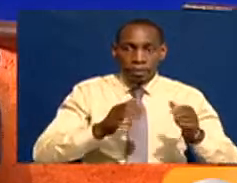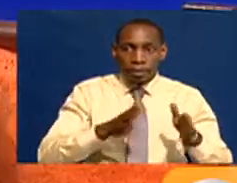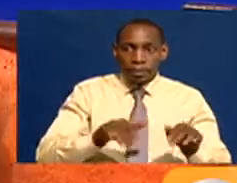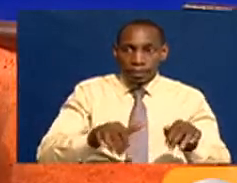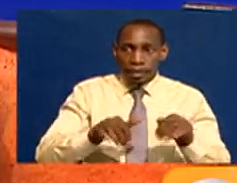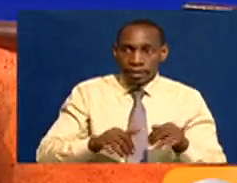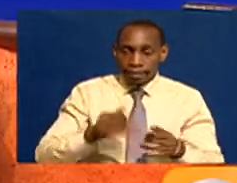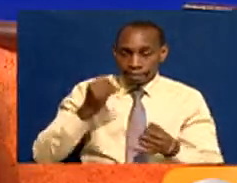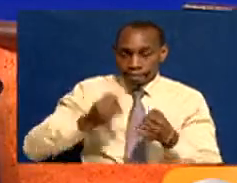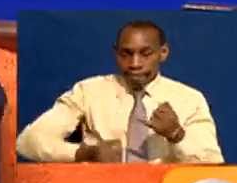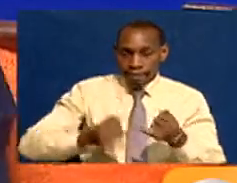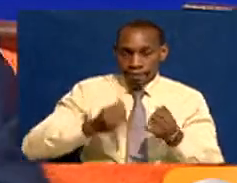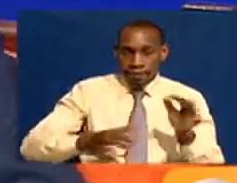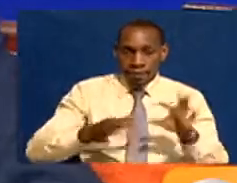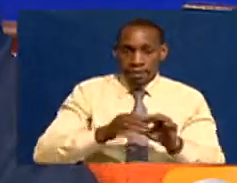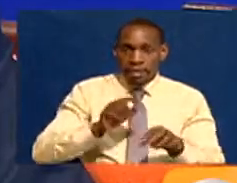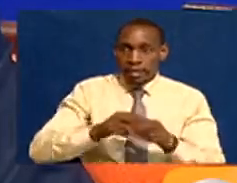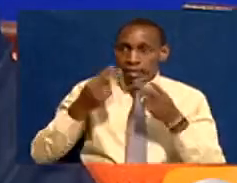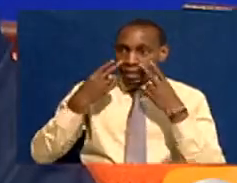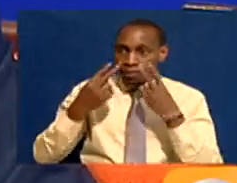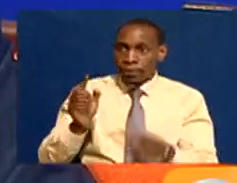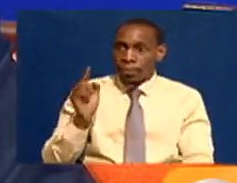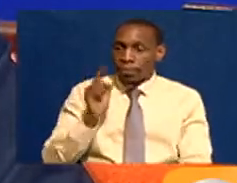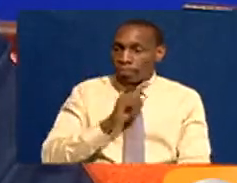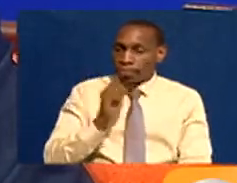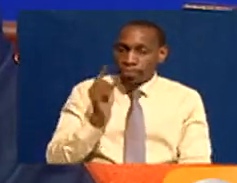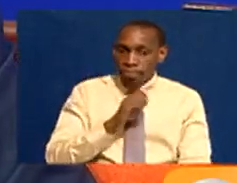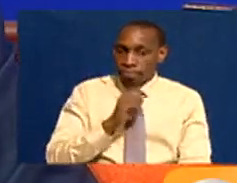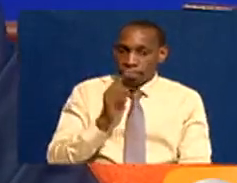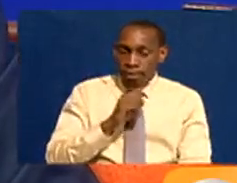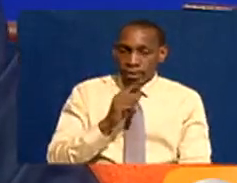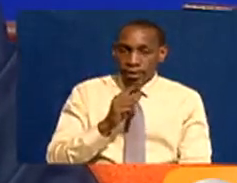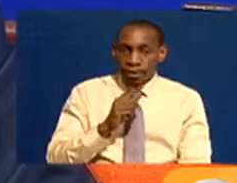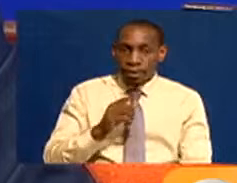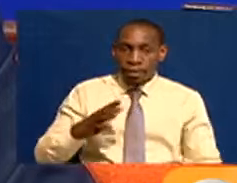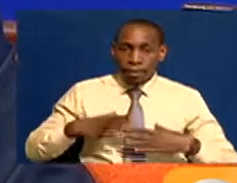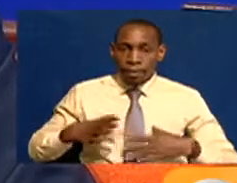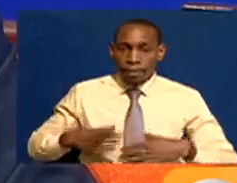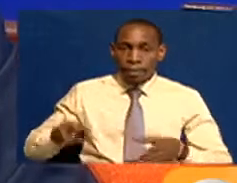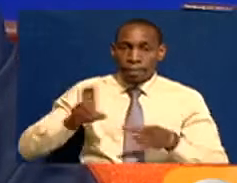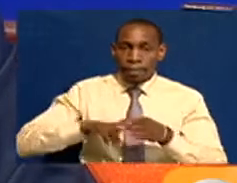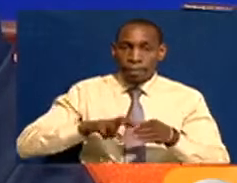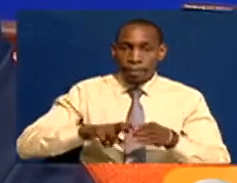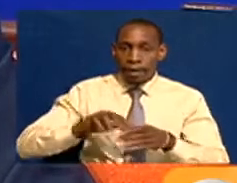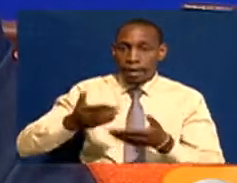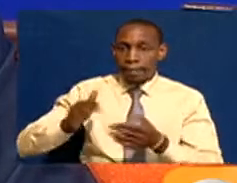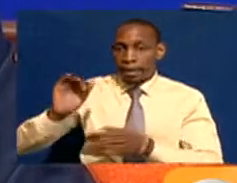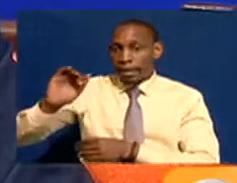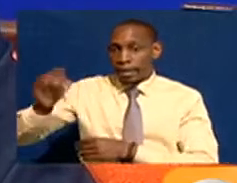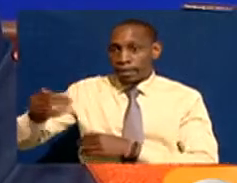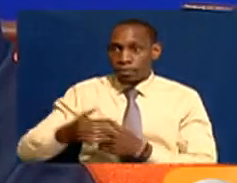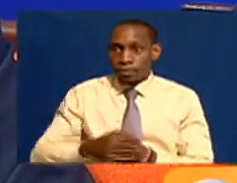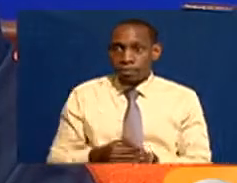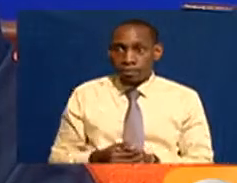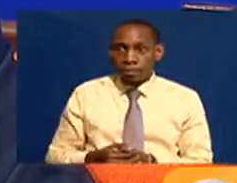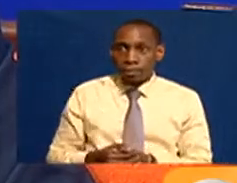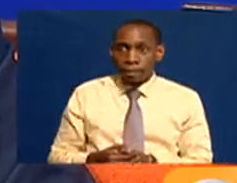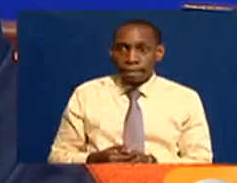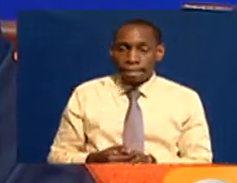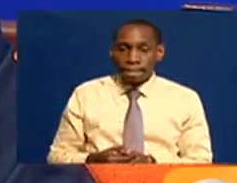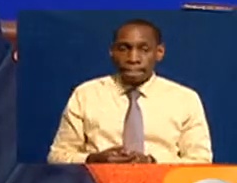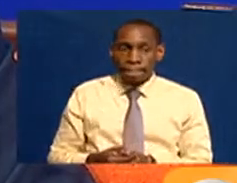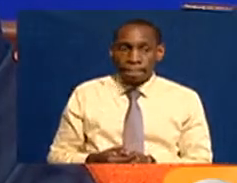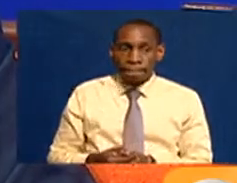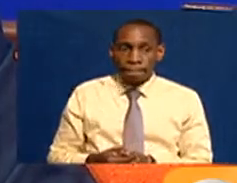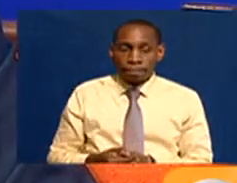at the last mile. If you see how dangerously people are being carried on in town, because we drive along these towns